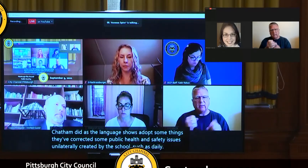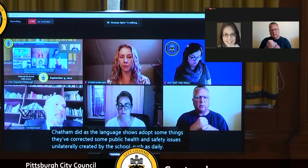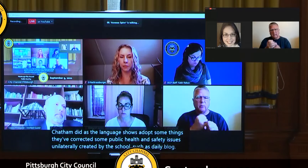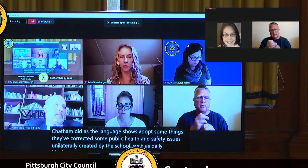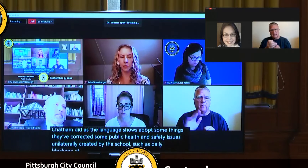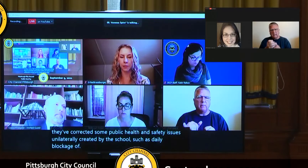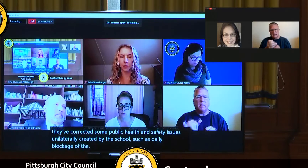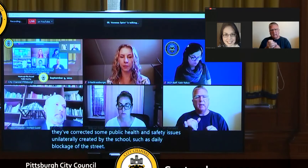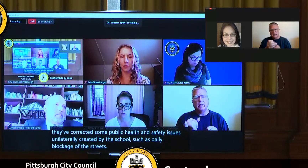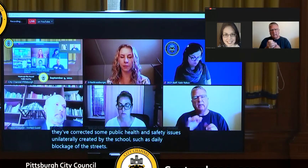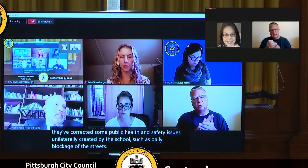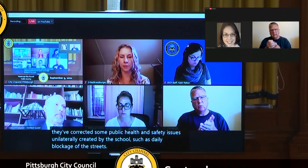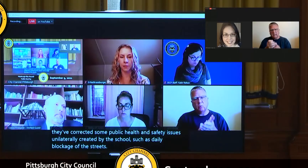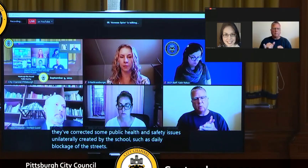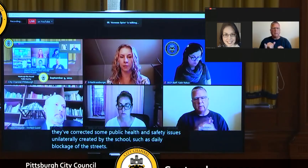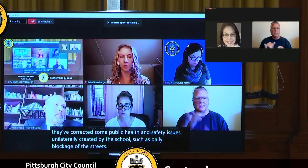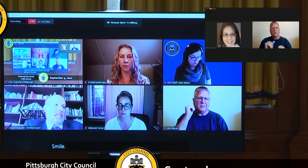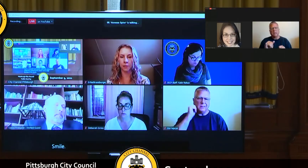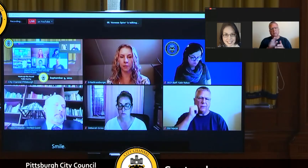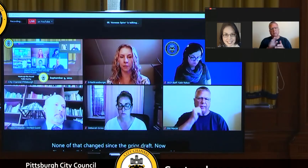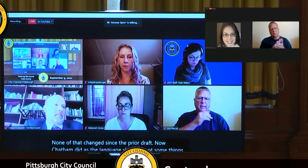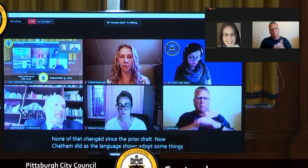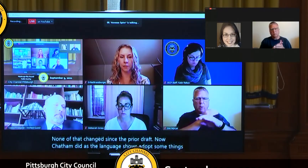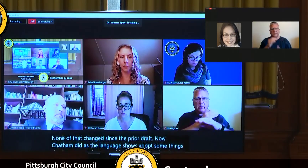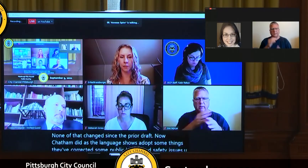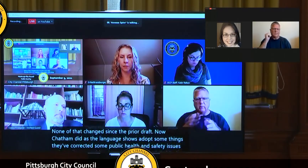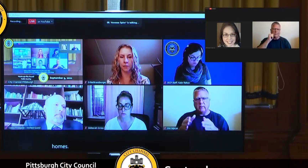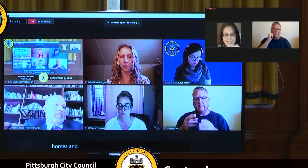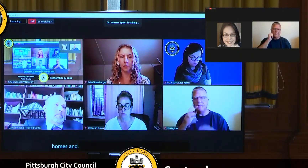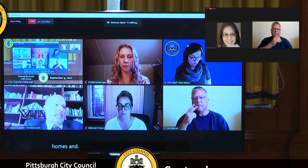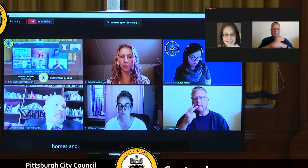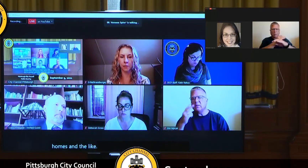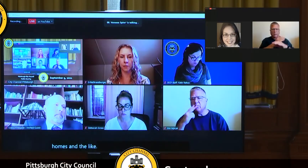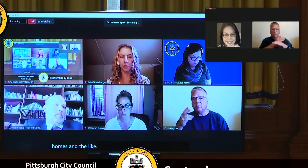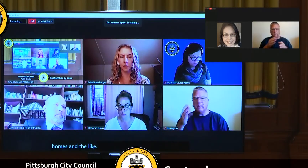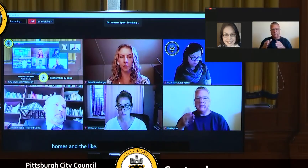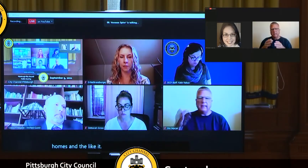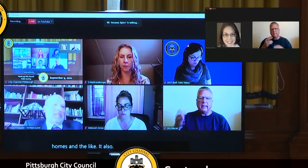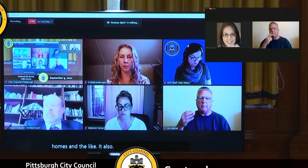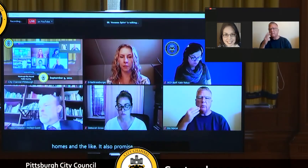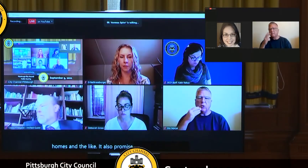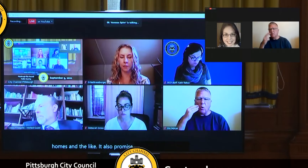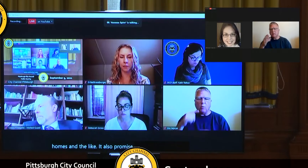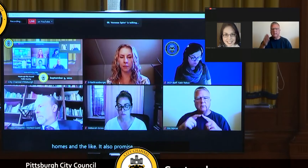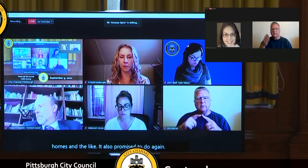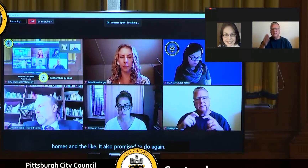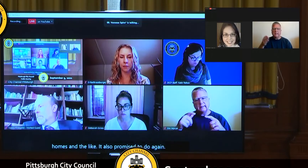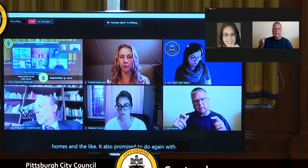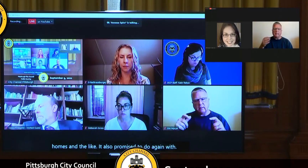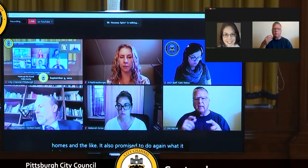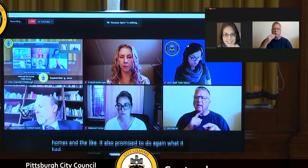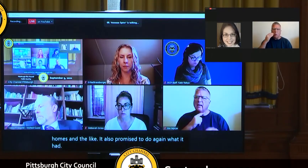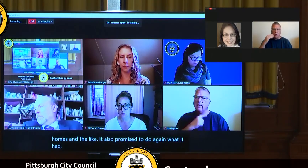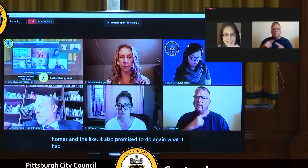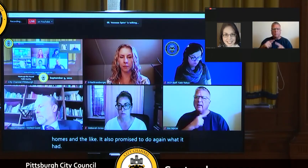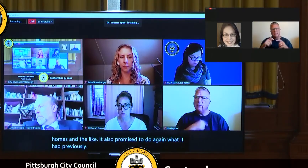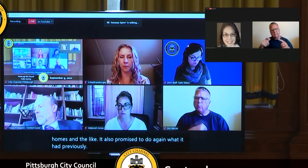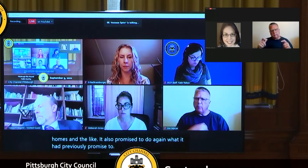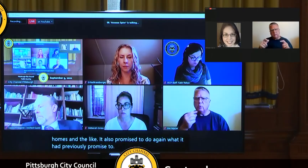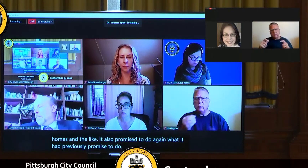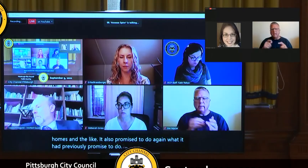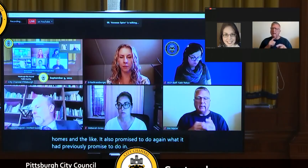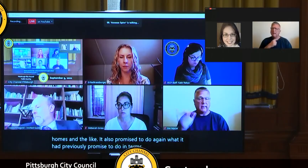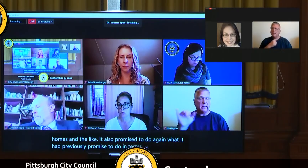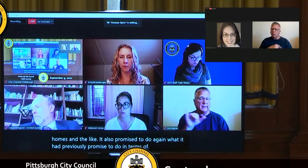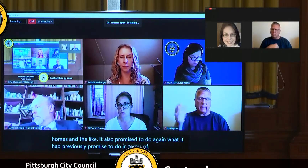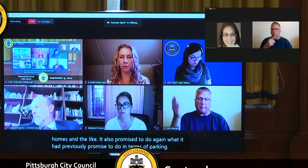of the streets, smoking in neighbors' homes, and the like. It also promised to do again what it had previously promised to do in terms